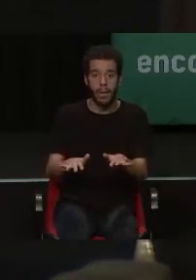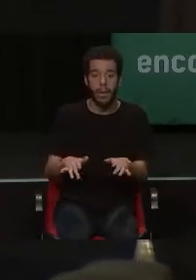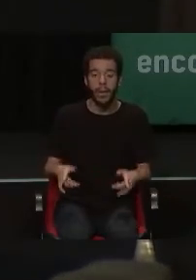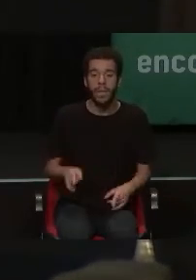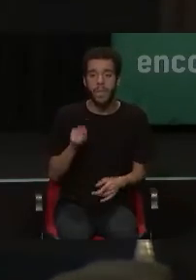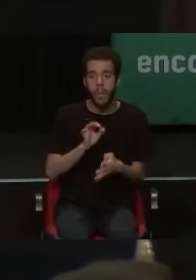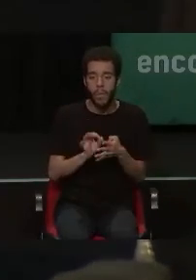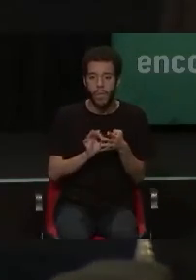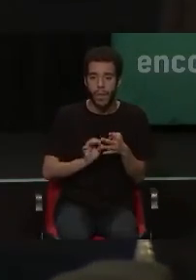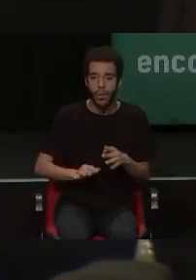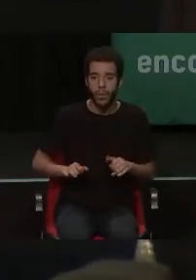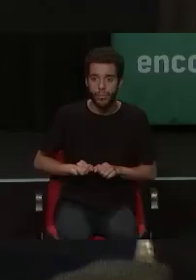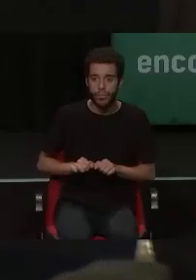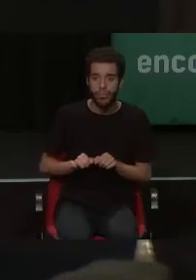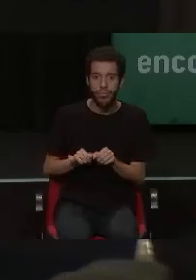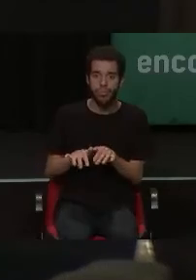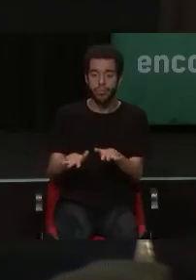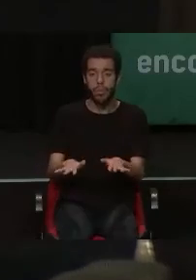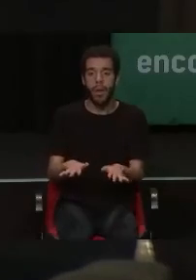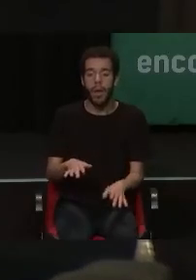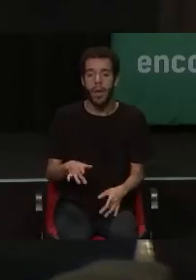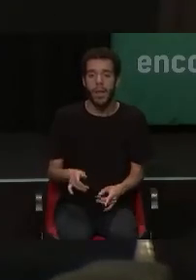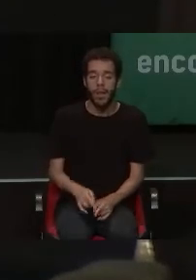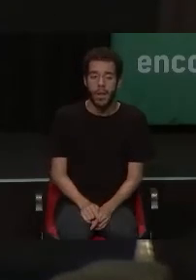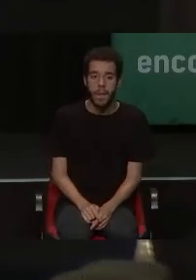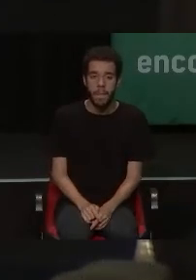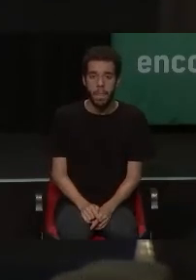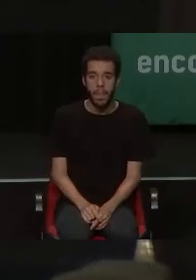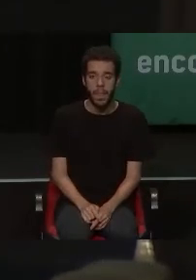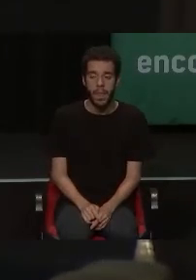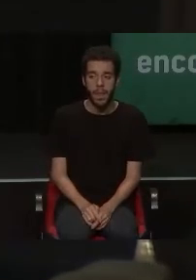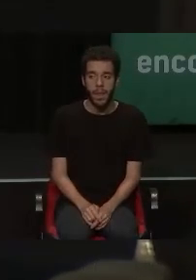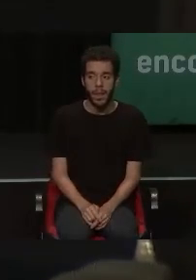pathogenic. In this case, had several viruses